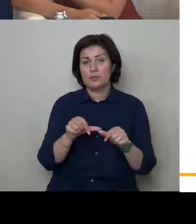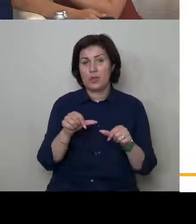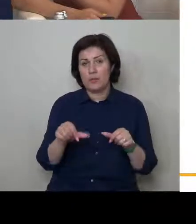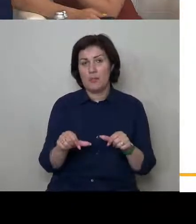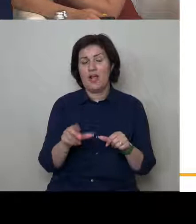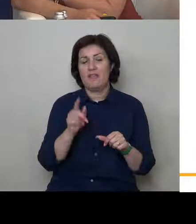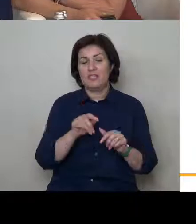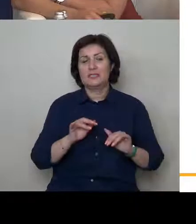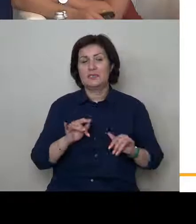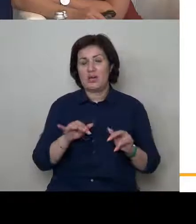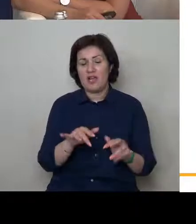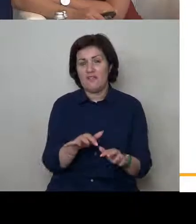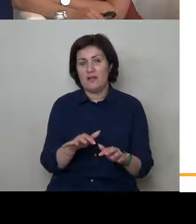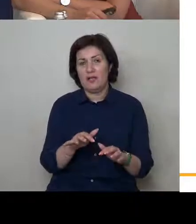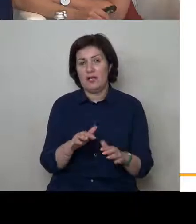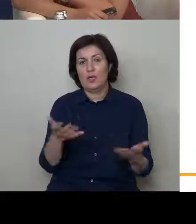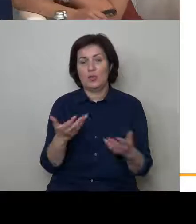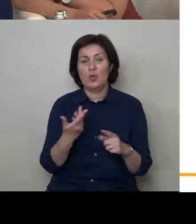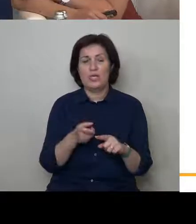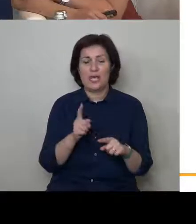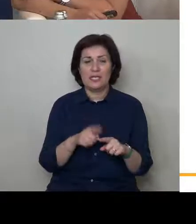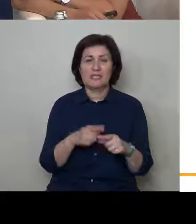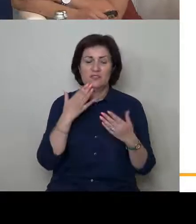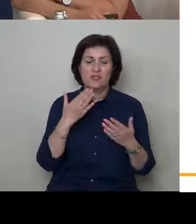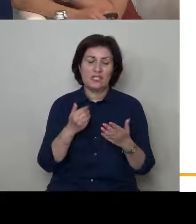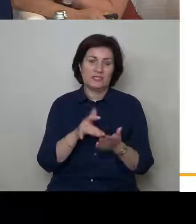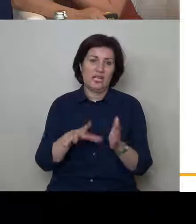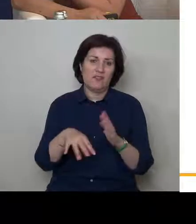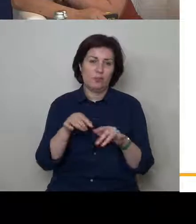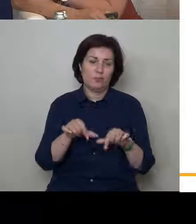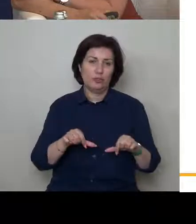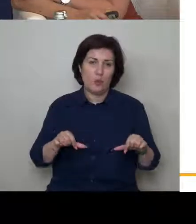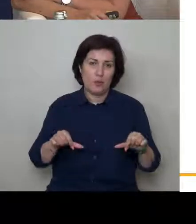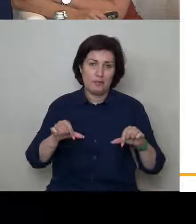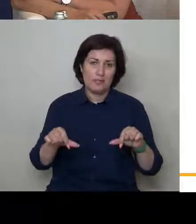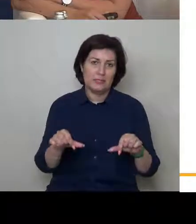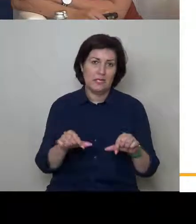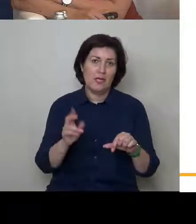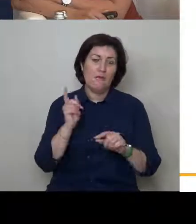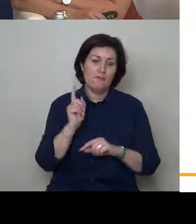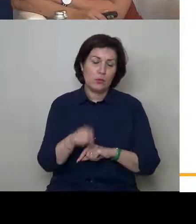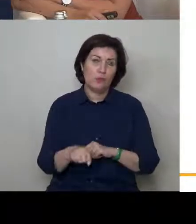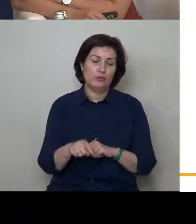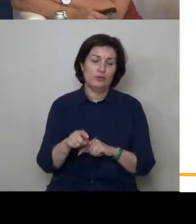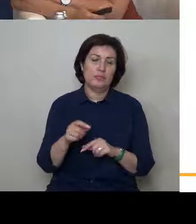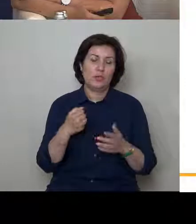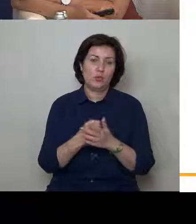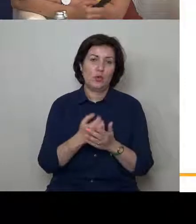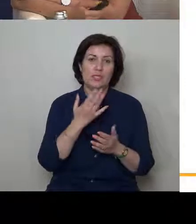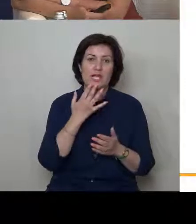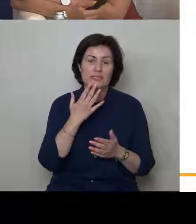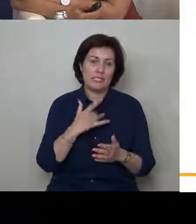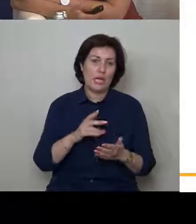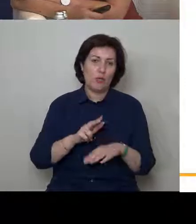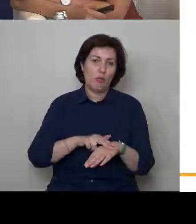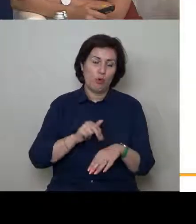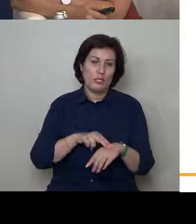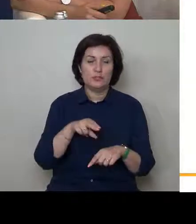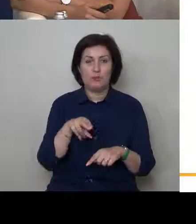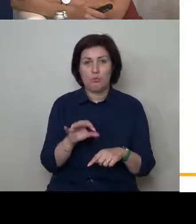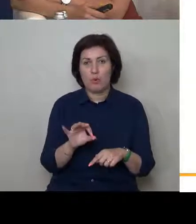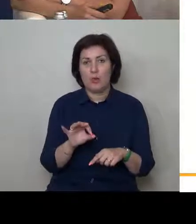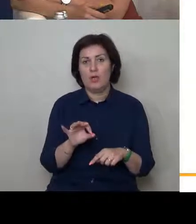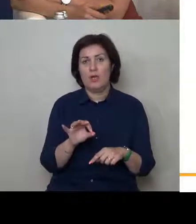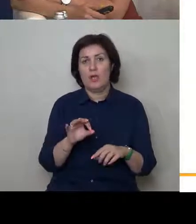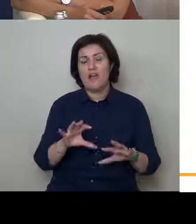this is what we already have in those cases about which the CEC has turned to the national